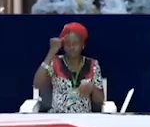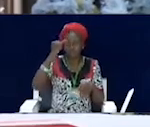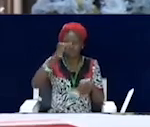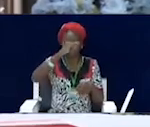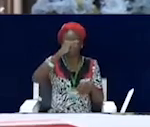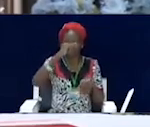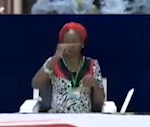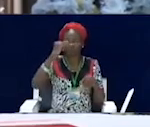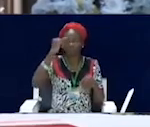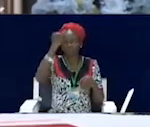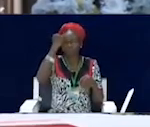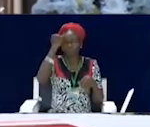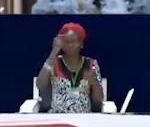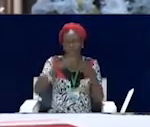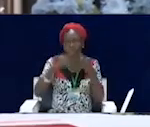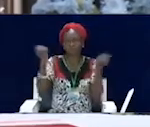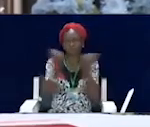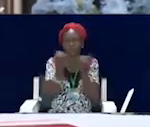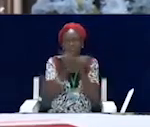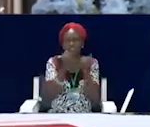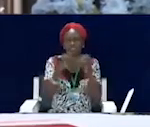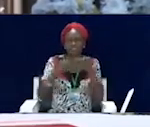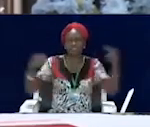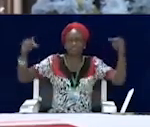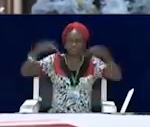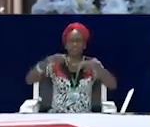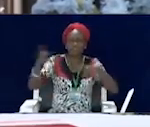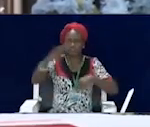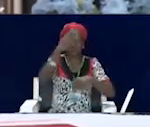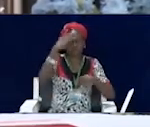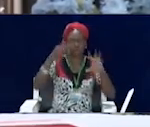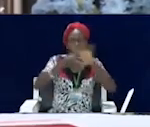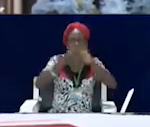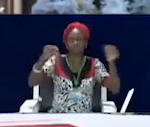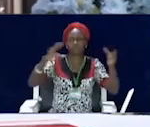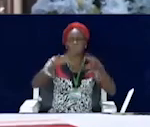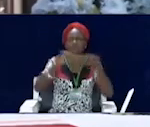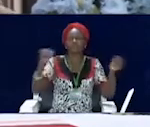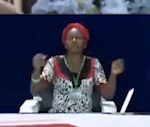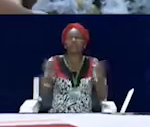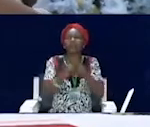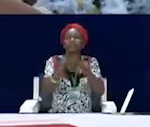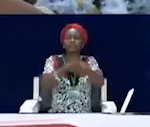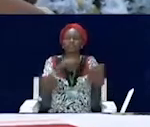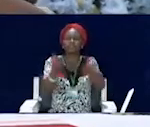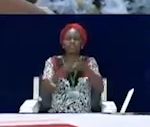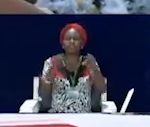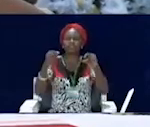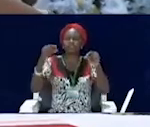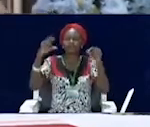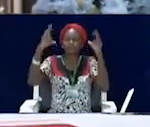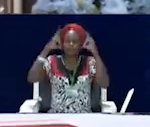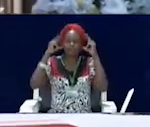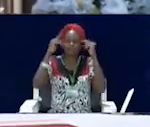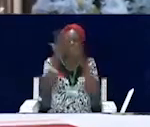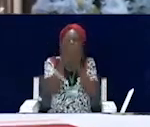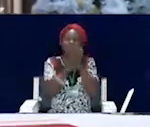the valley below. You know the story. As long as Moses' hands were